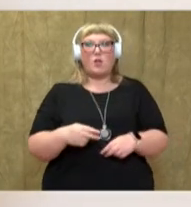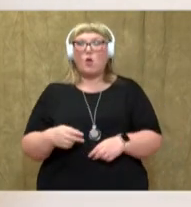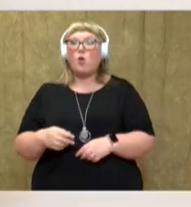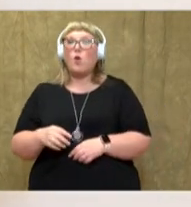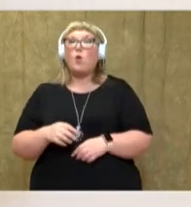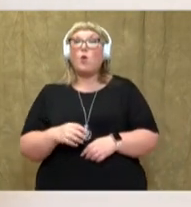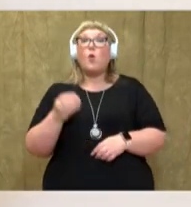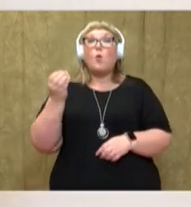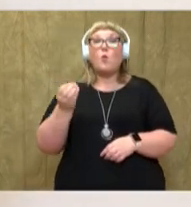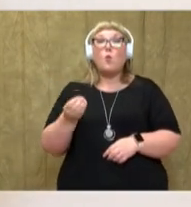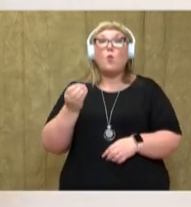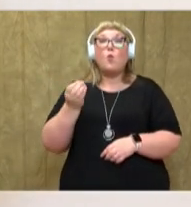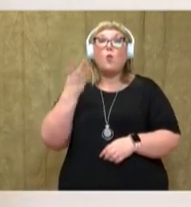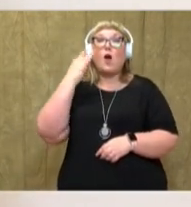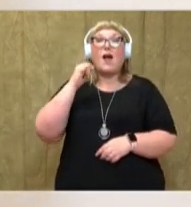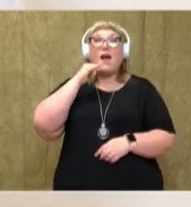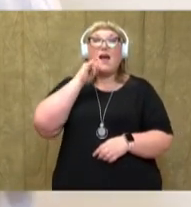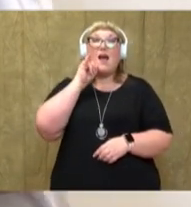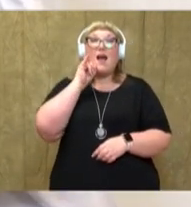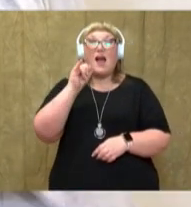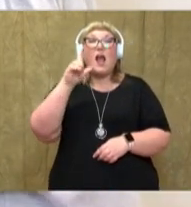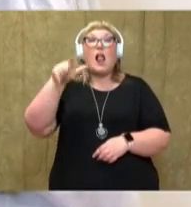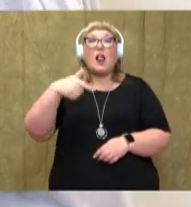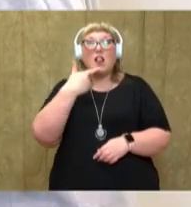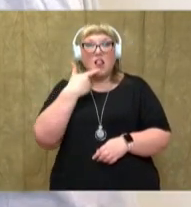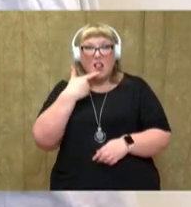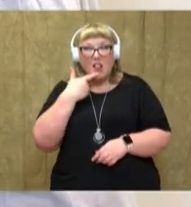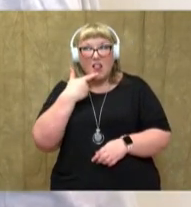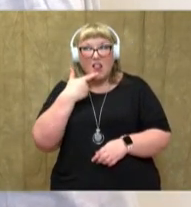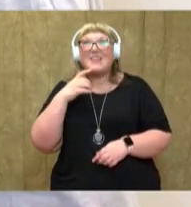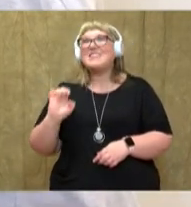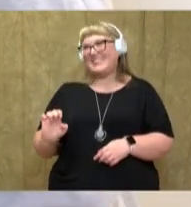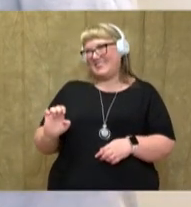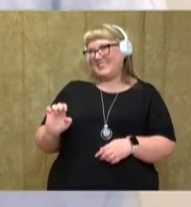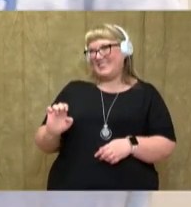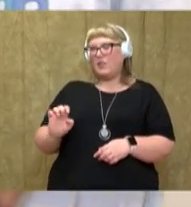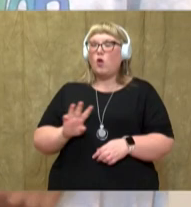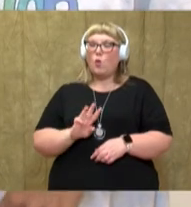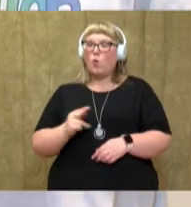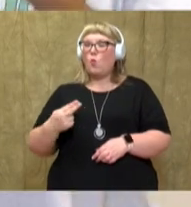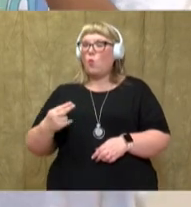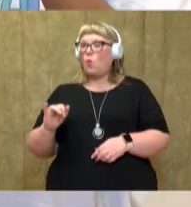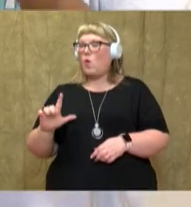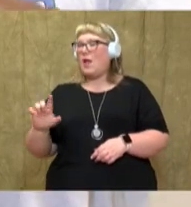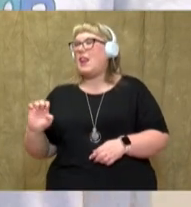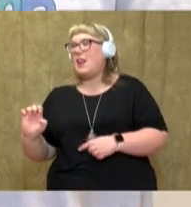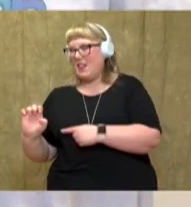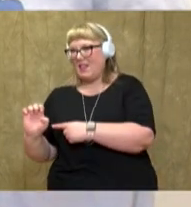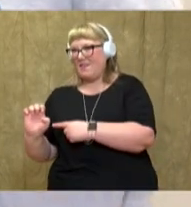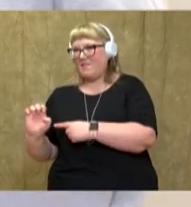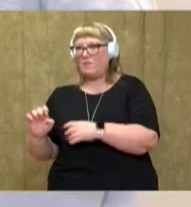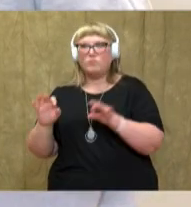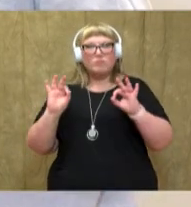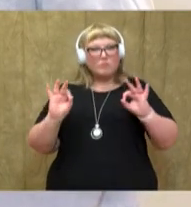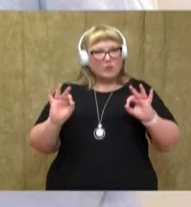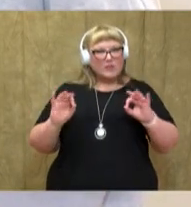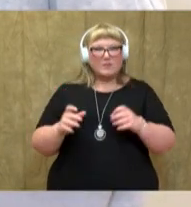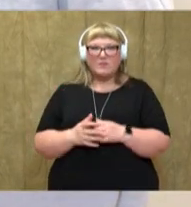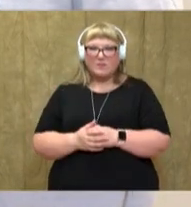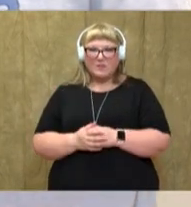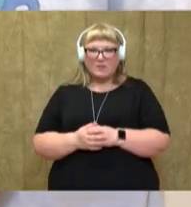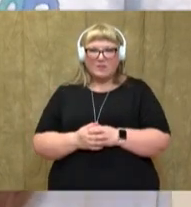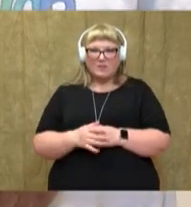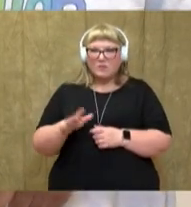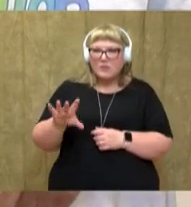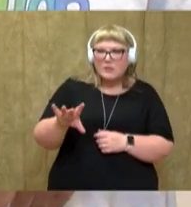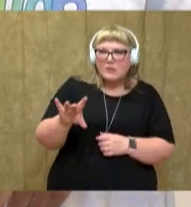while, I hear a long vowel sound as well. I know I need to add my magic E right here. Perfect job, friends. Can